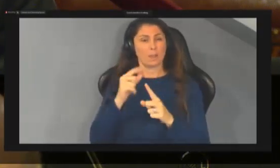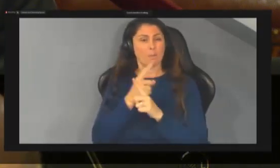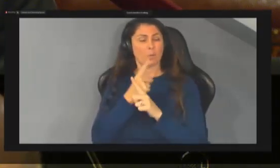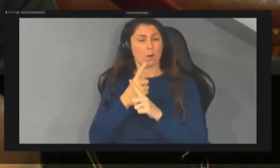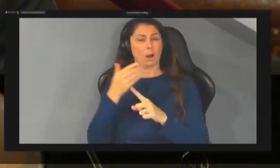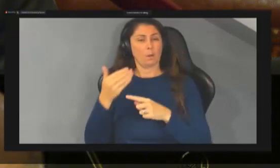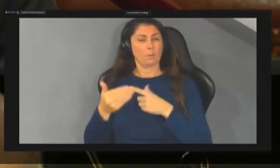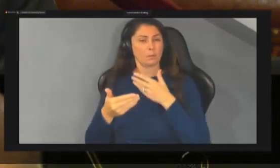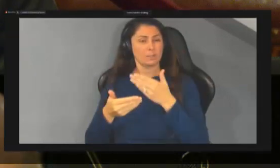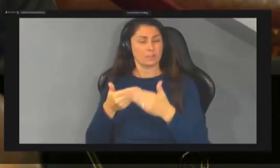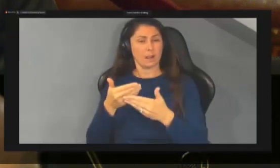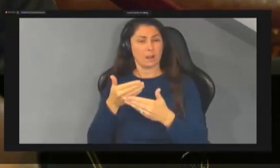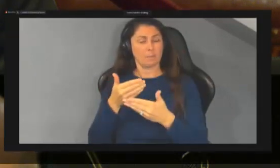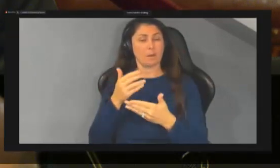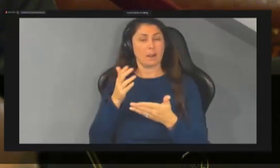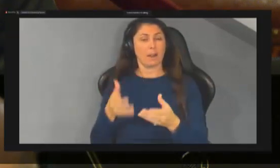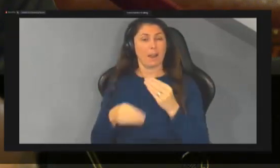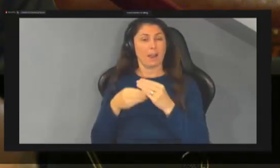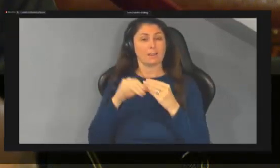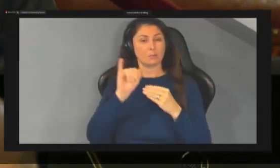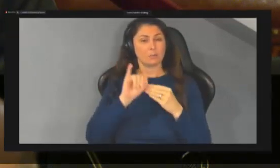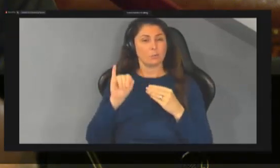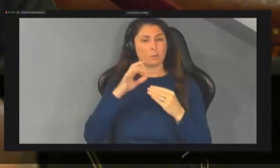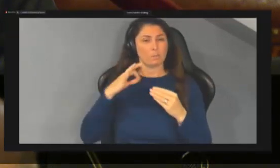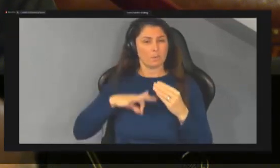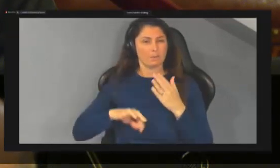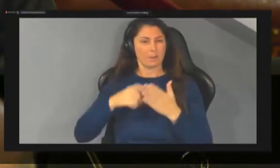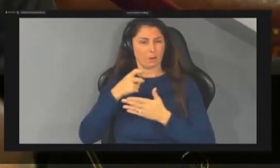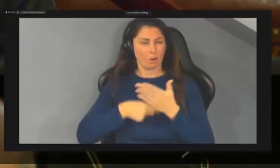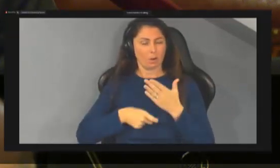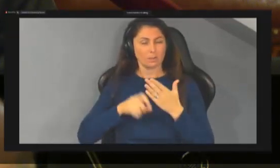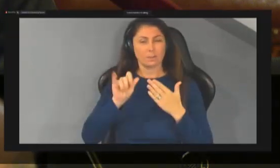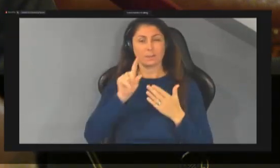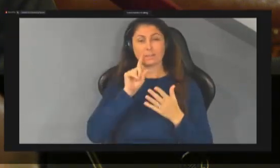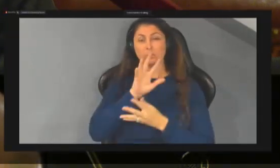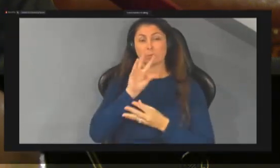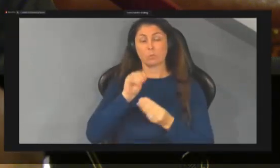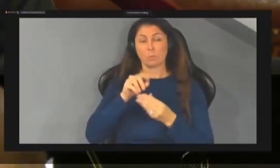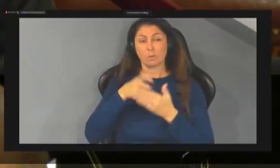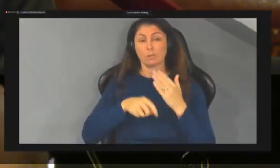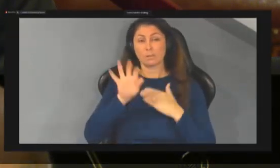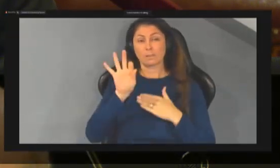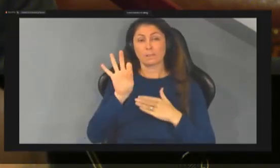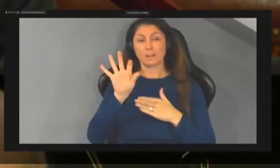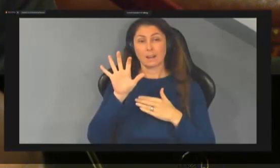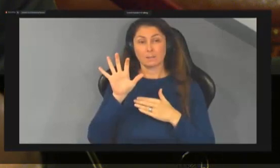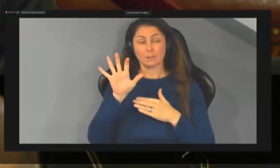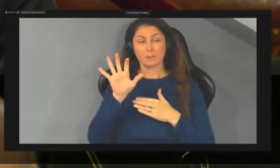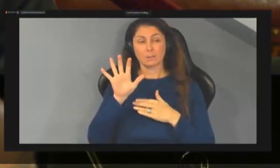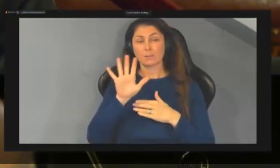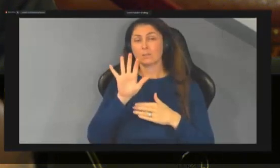grade and add insurance benefit costs, which is a total cost of